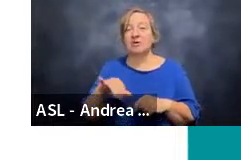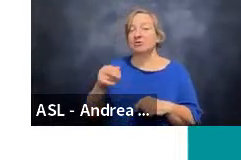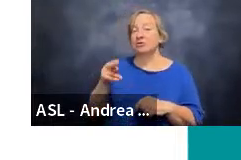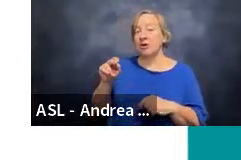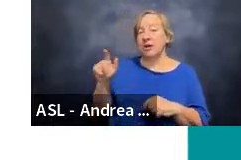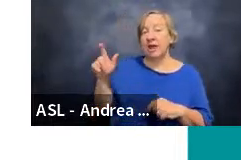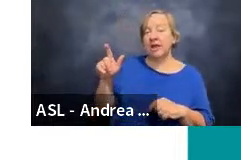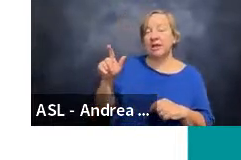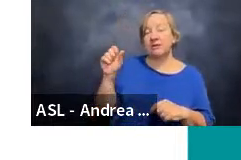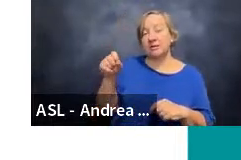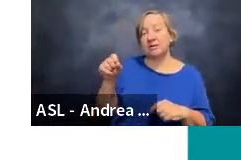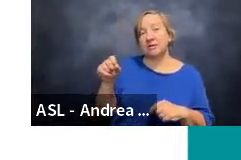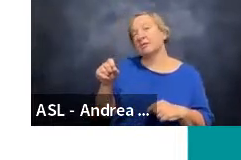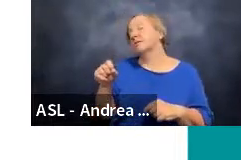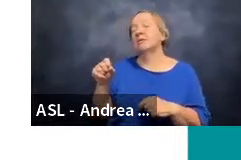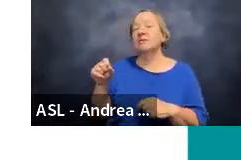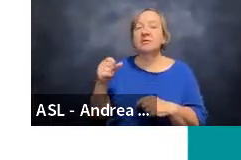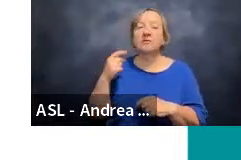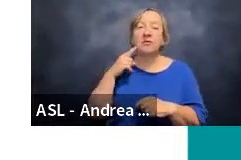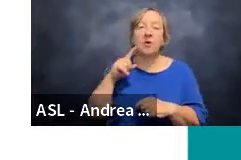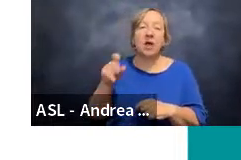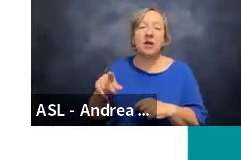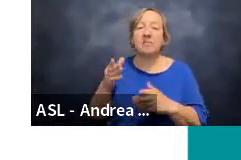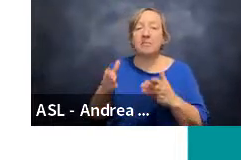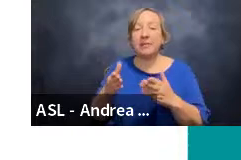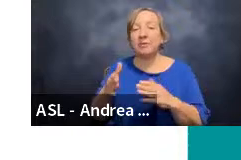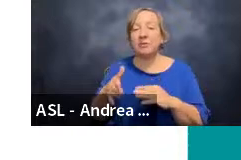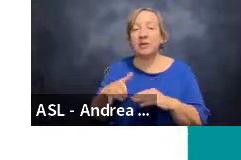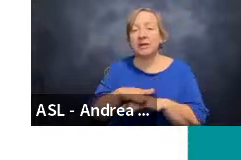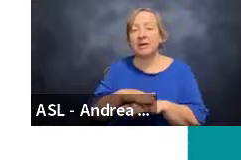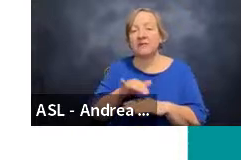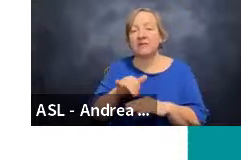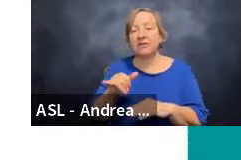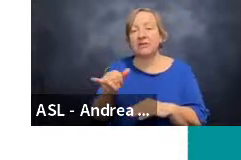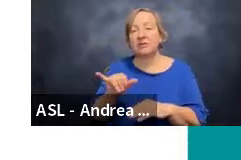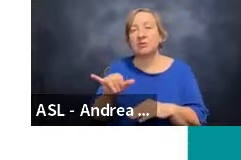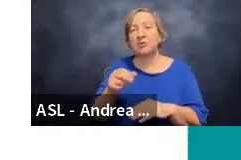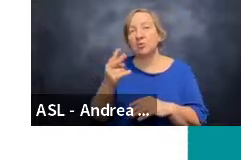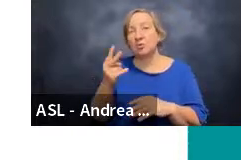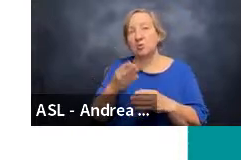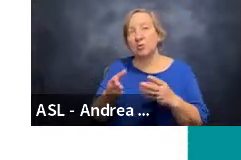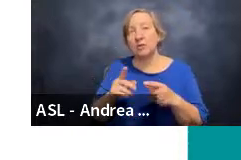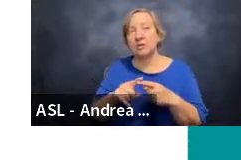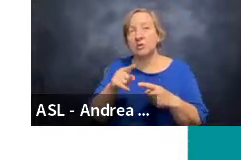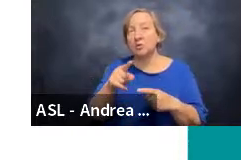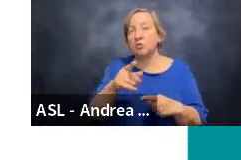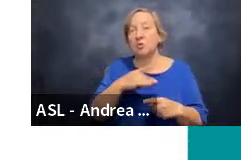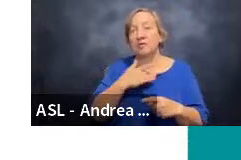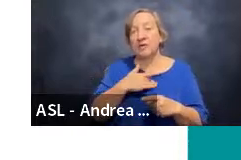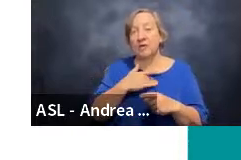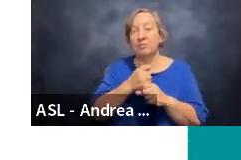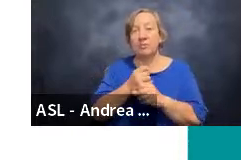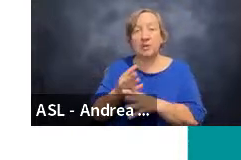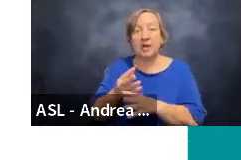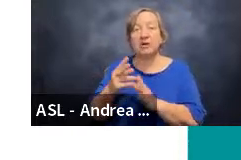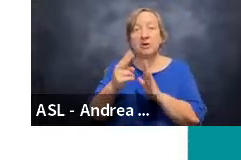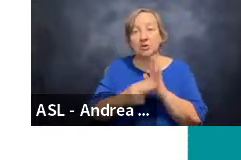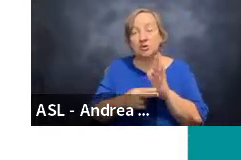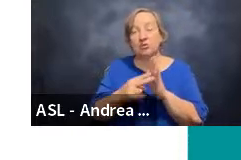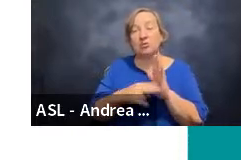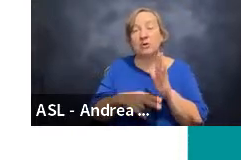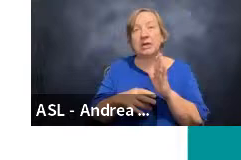the context of as you're asking questions, if you could also cover this as well. 2 pieces here. Do you feel prepared to read and comment on the